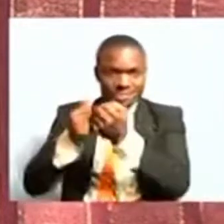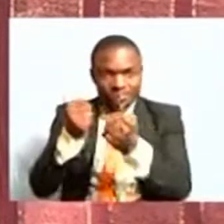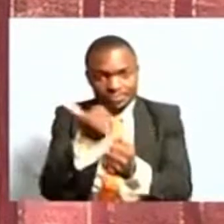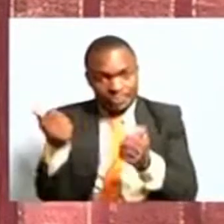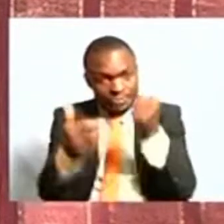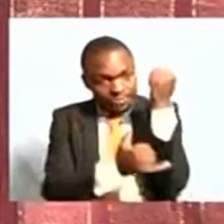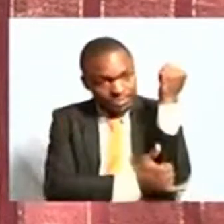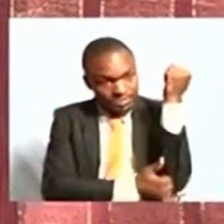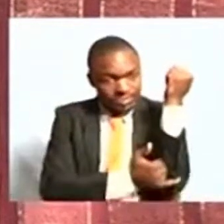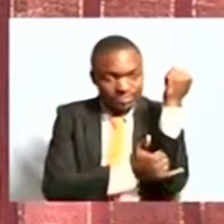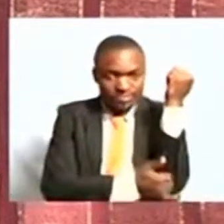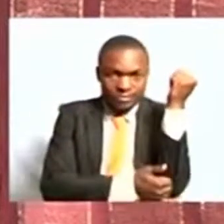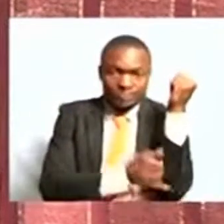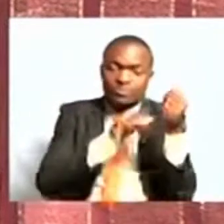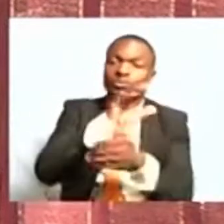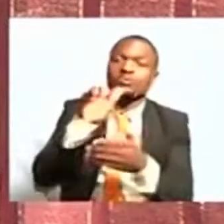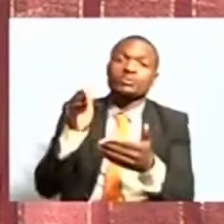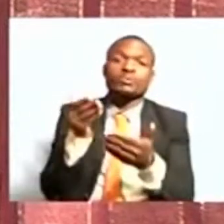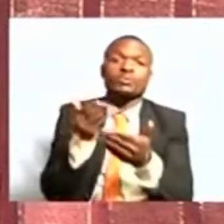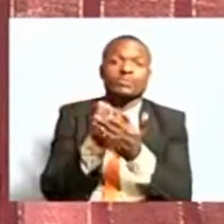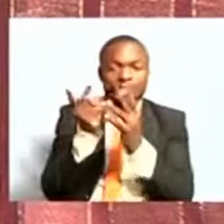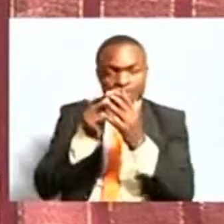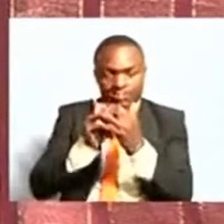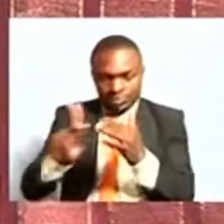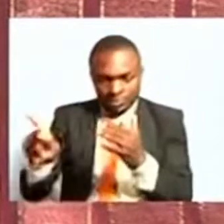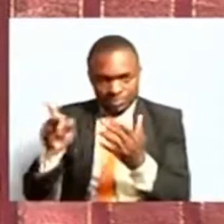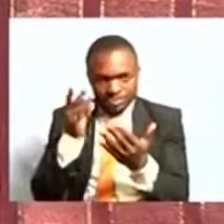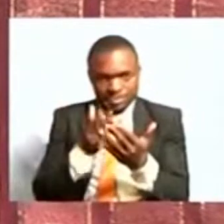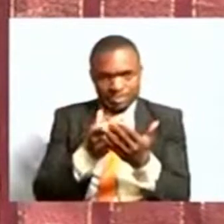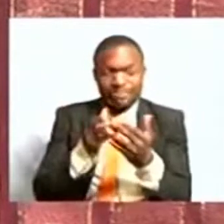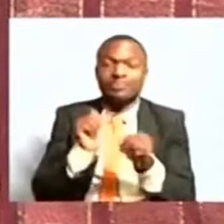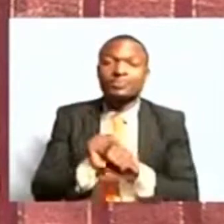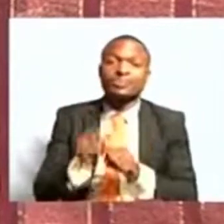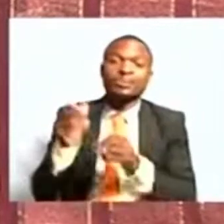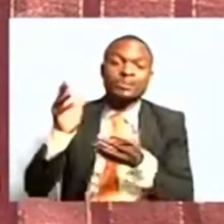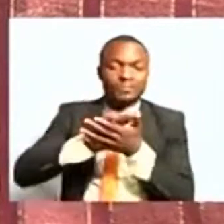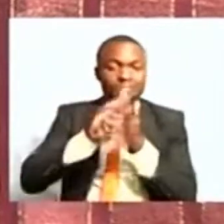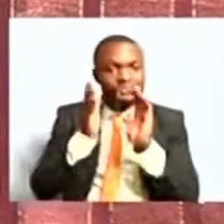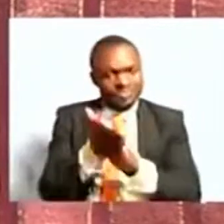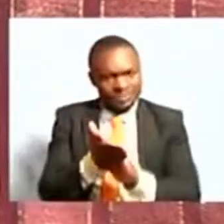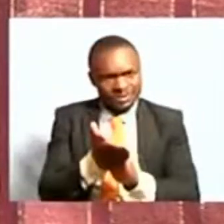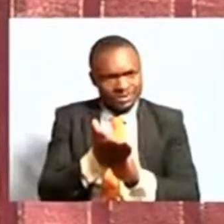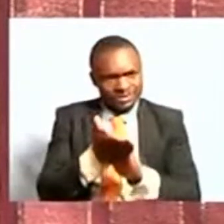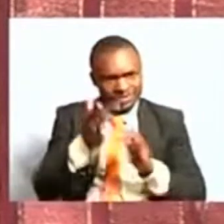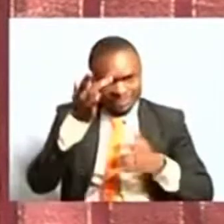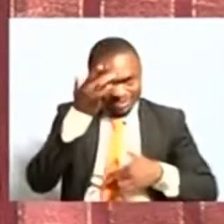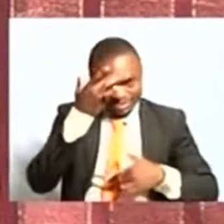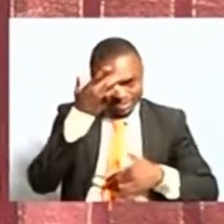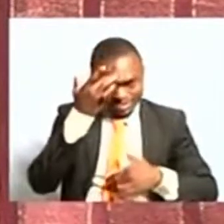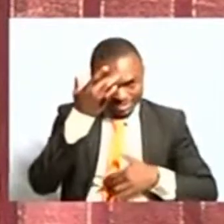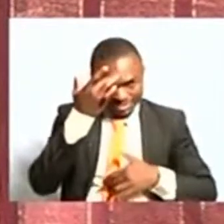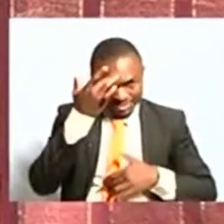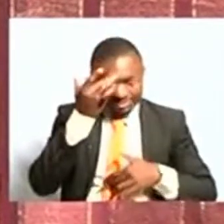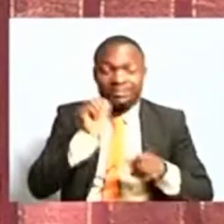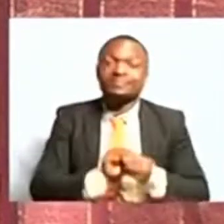other country, we are all part of this, and it has become like a pandemic, the issue of road traffic